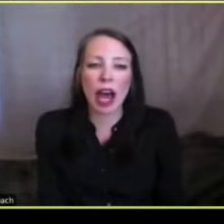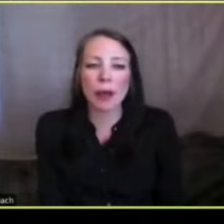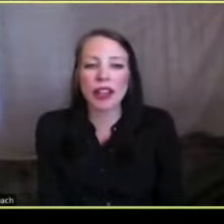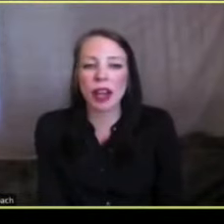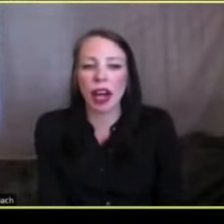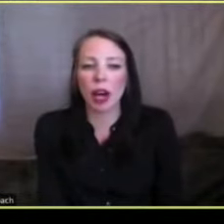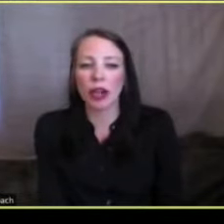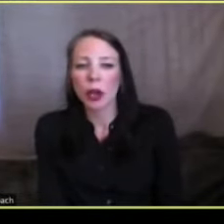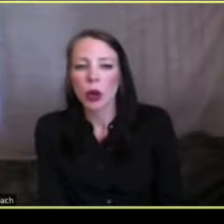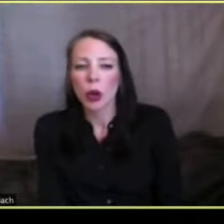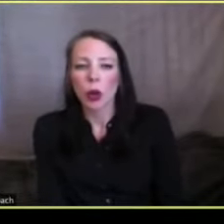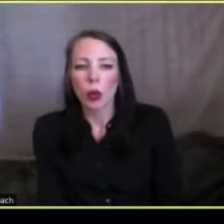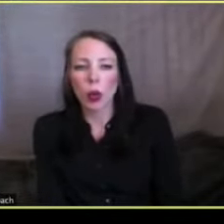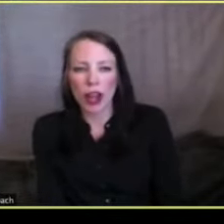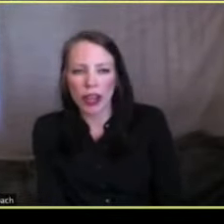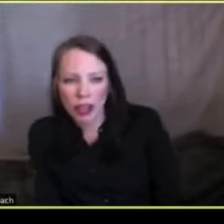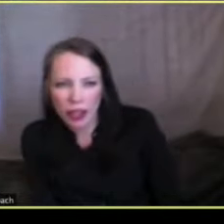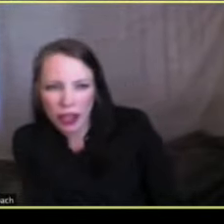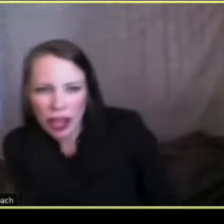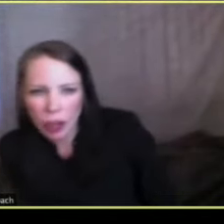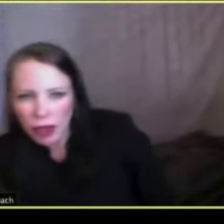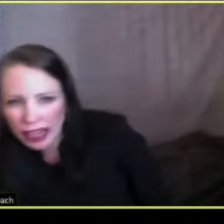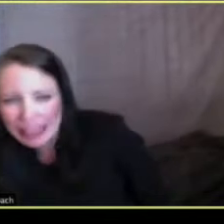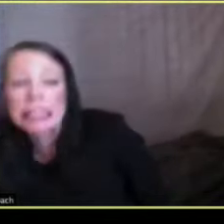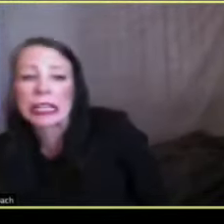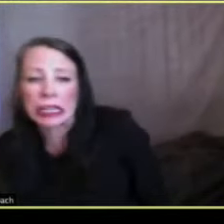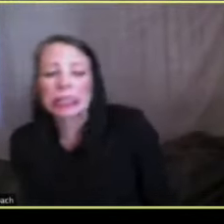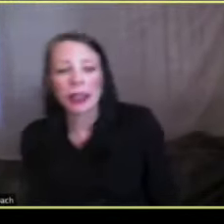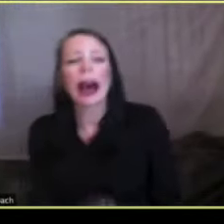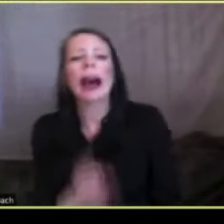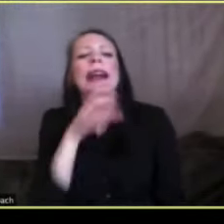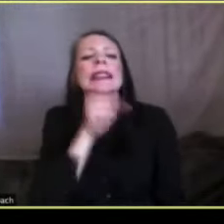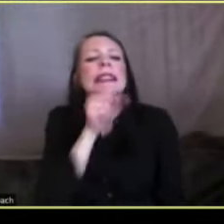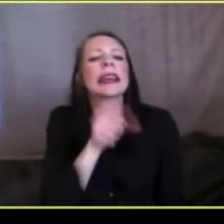It happened when I got sick.